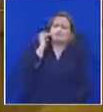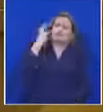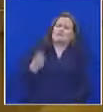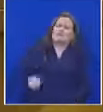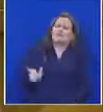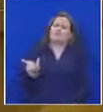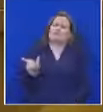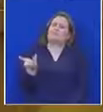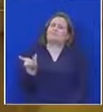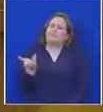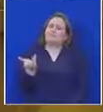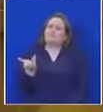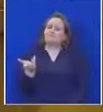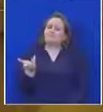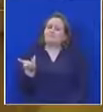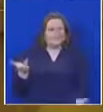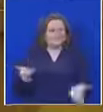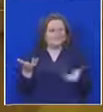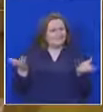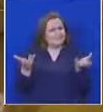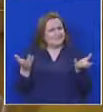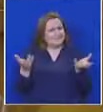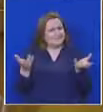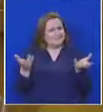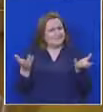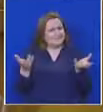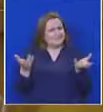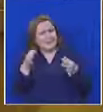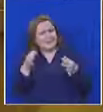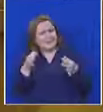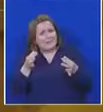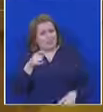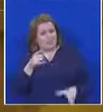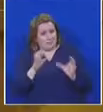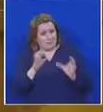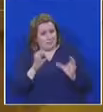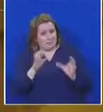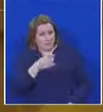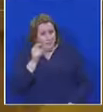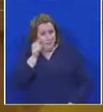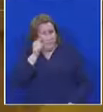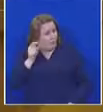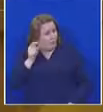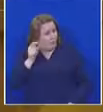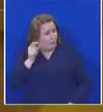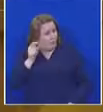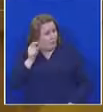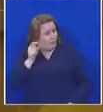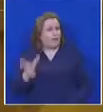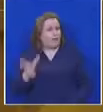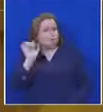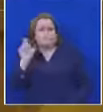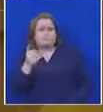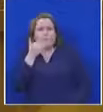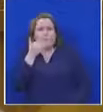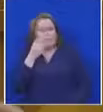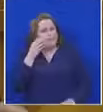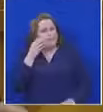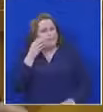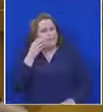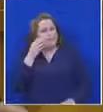I mean, what kind of a political party is that which refuses proudly to listen to a person who has gained experiences